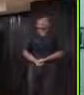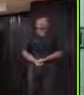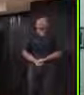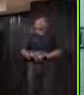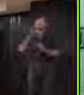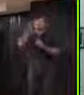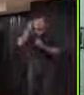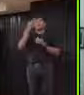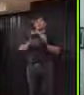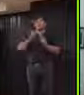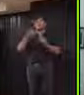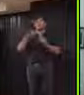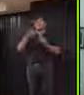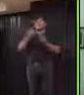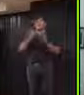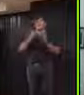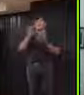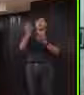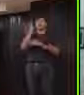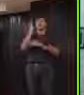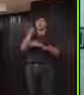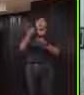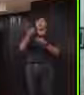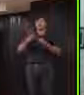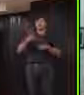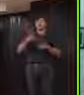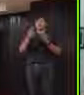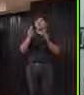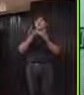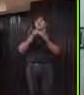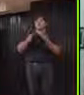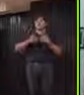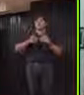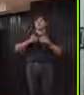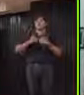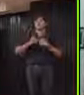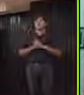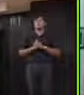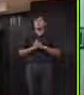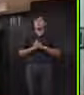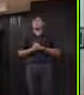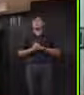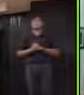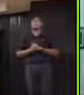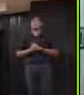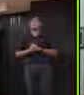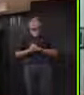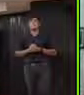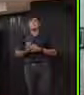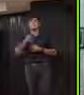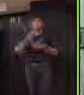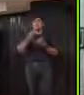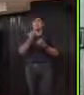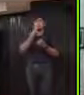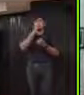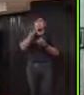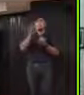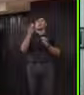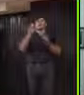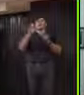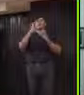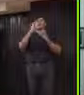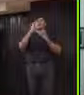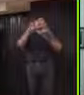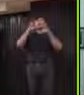Yeah, good evening. Thank you for this presentation. It's very interesting. I wanted to know from a constitutional